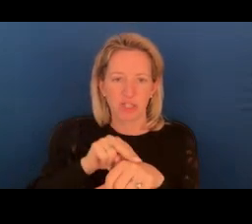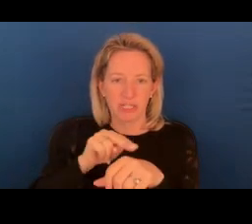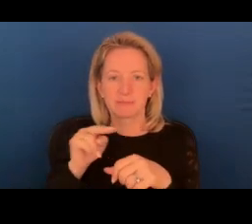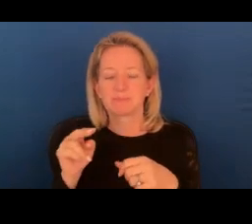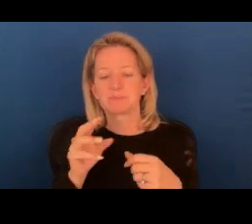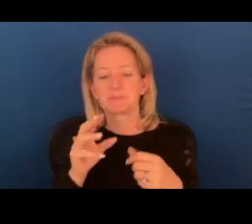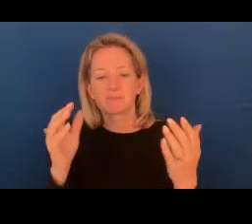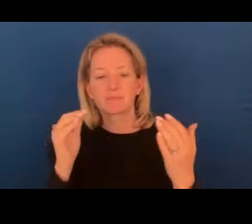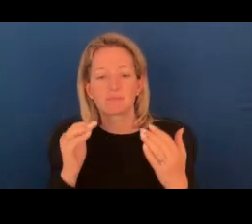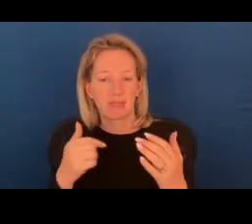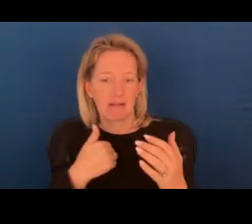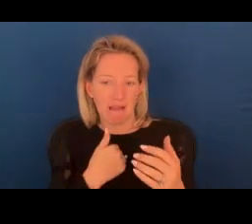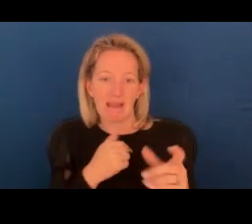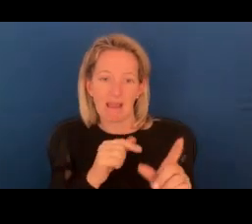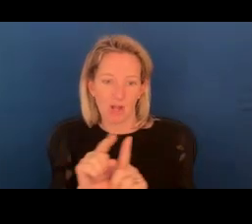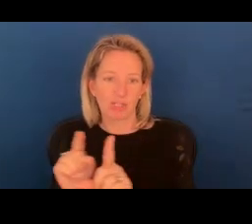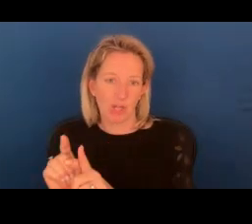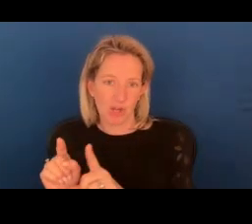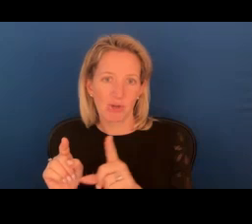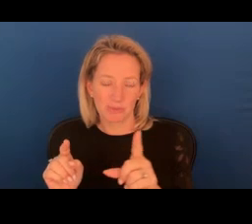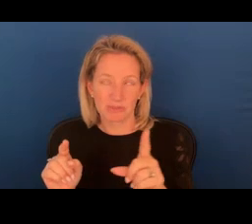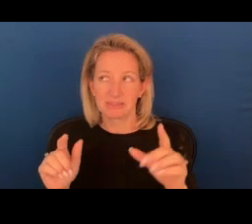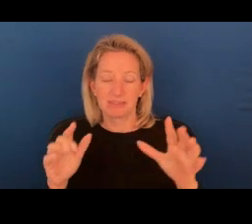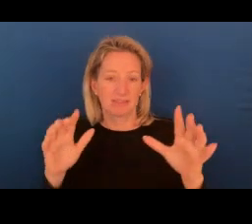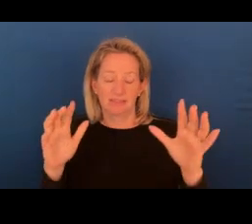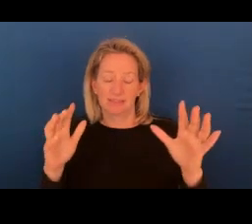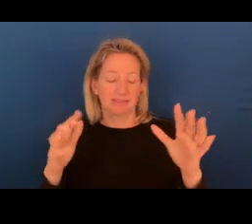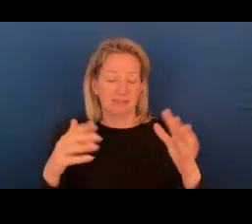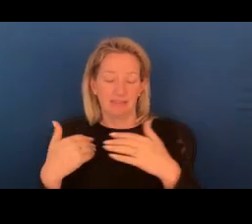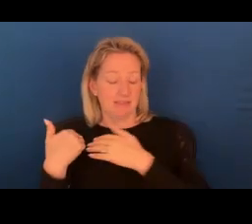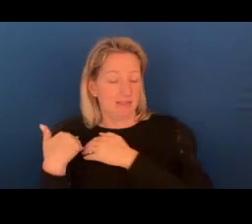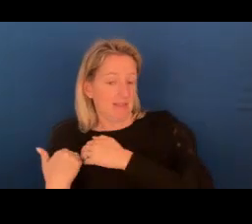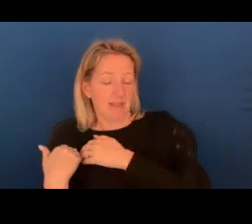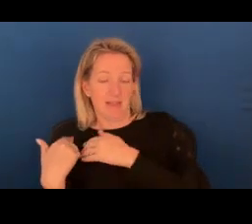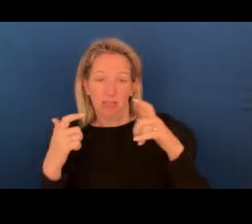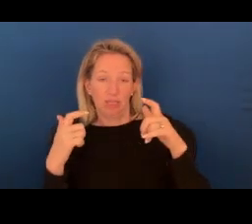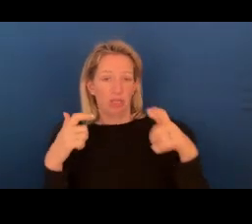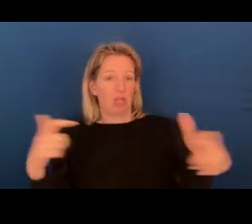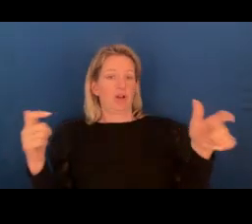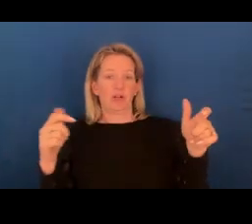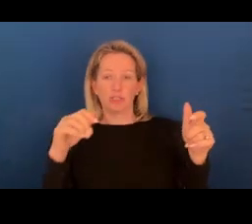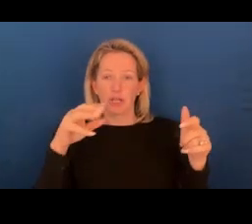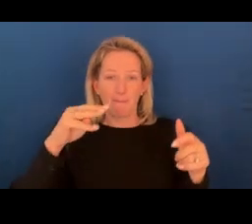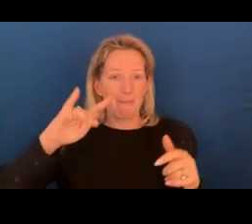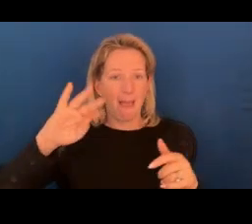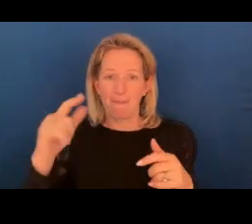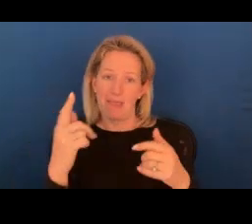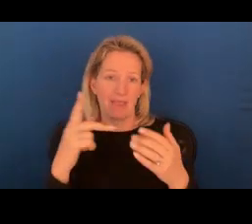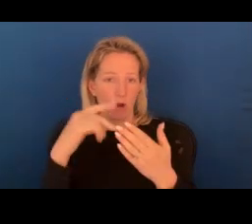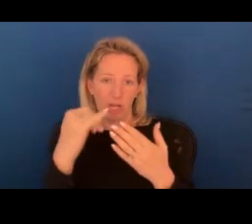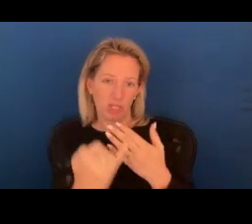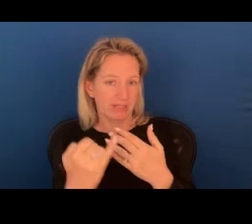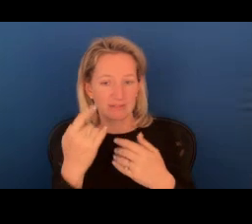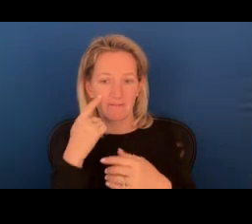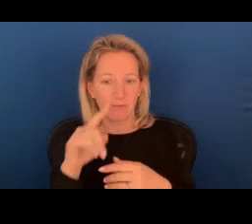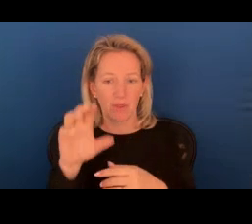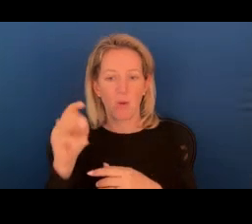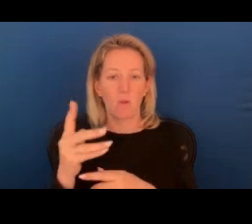undertaken this very large mapping project of the marine debris along the Olympic National Park Wilderness